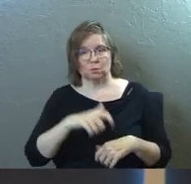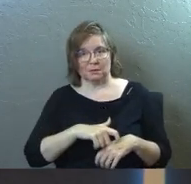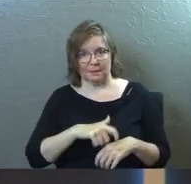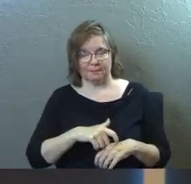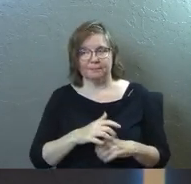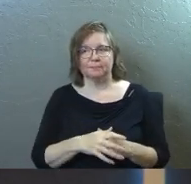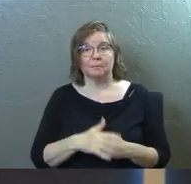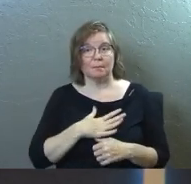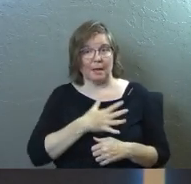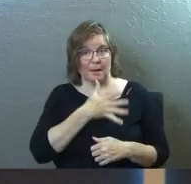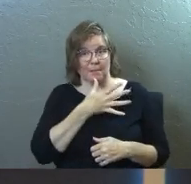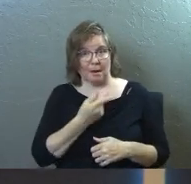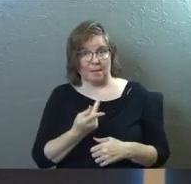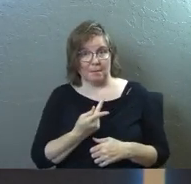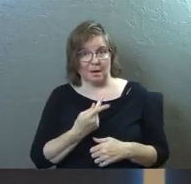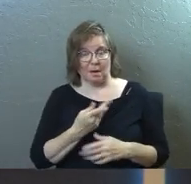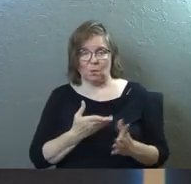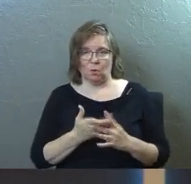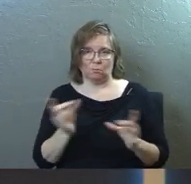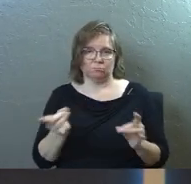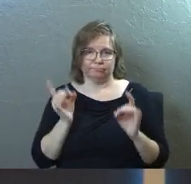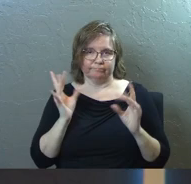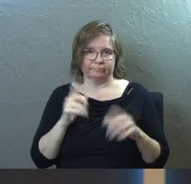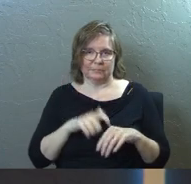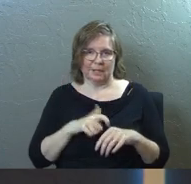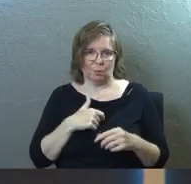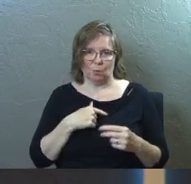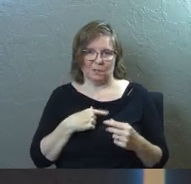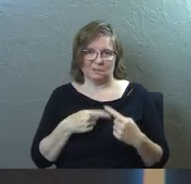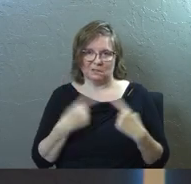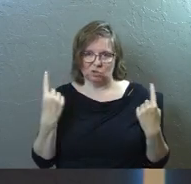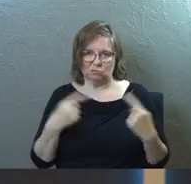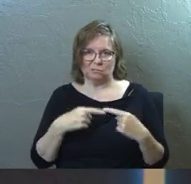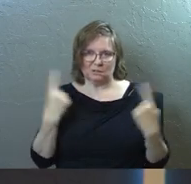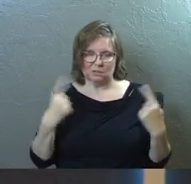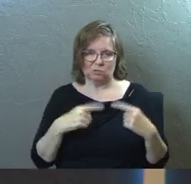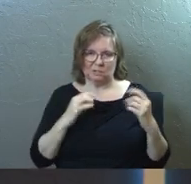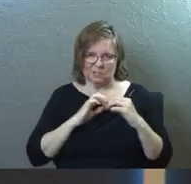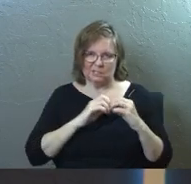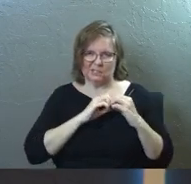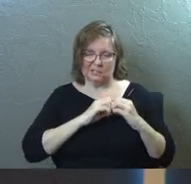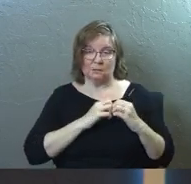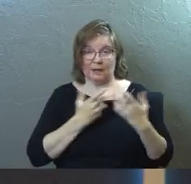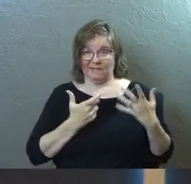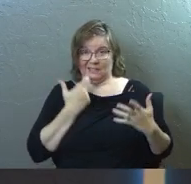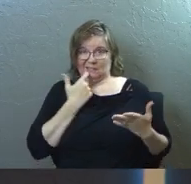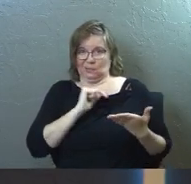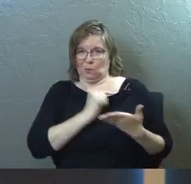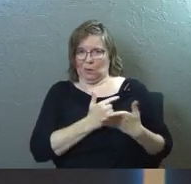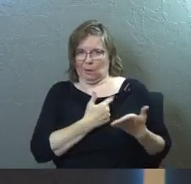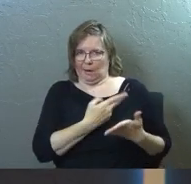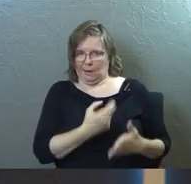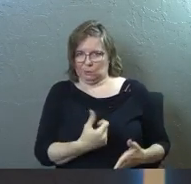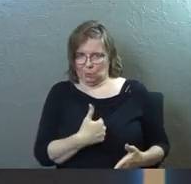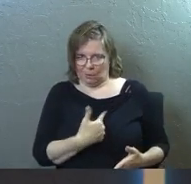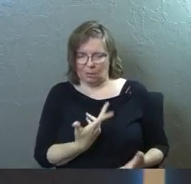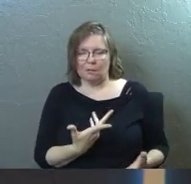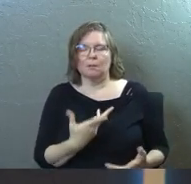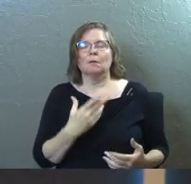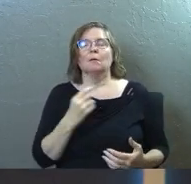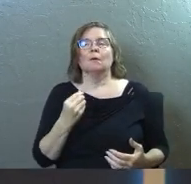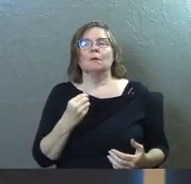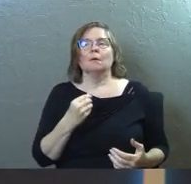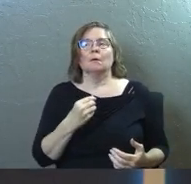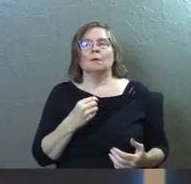season, my mom and I went through a crazy season of not seeing eye to eye at all. It was right after I graduated from high school, or right around there, somewhere around there.